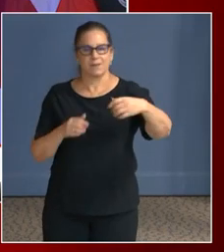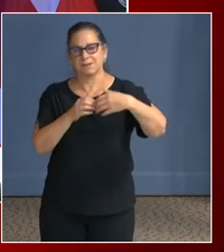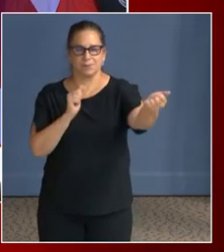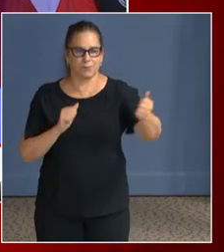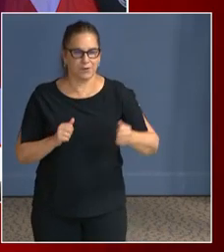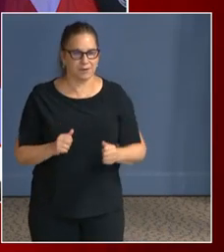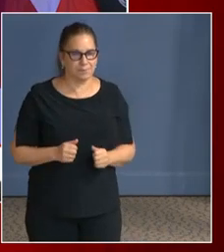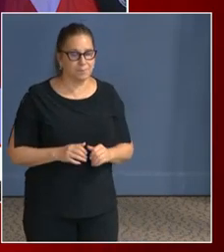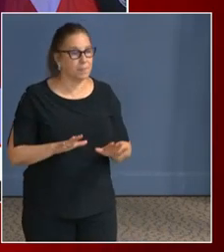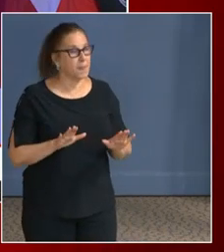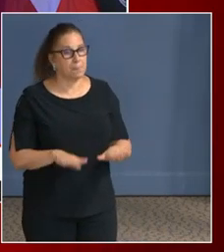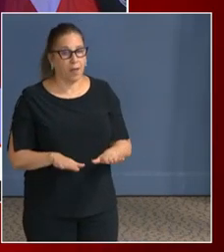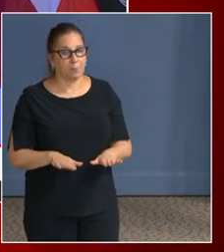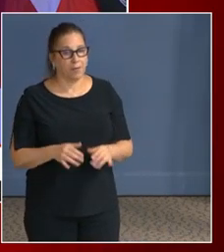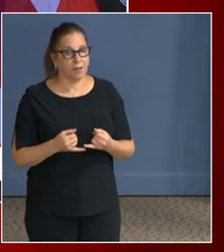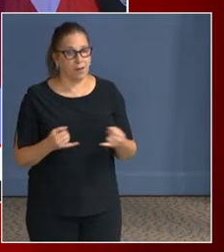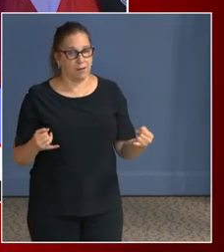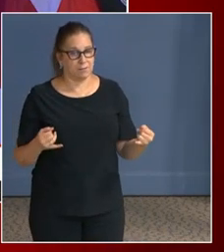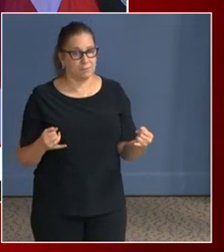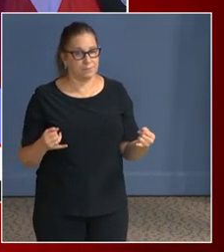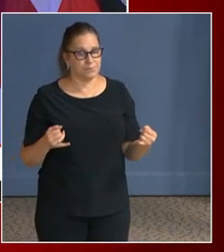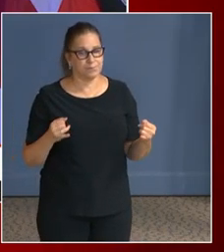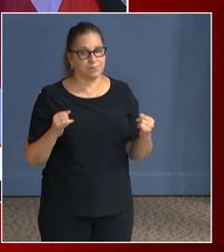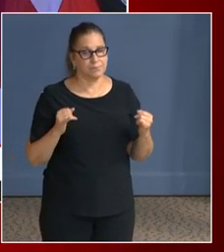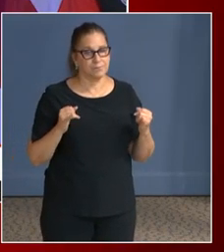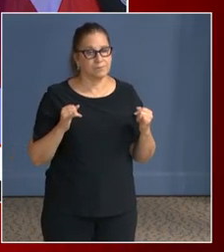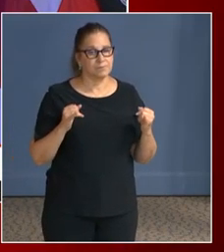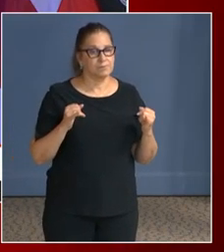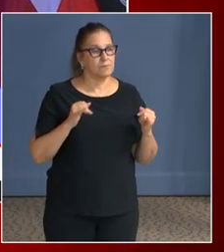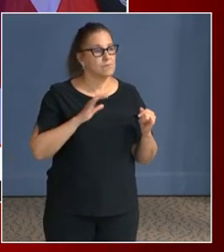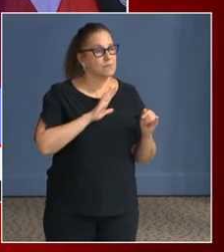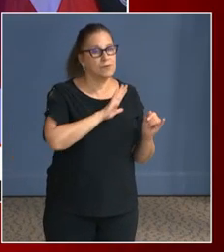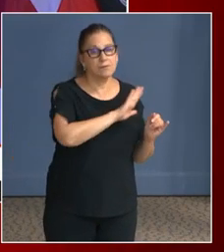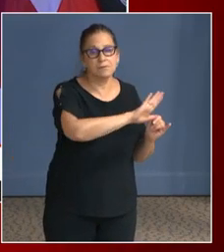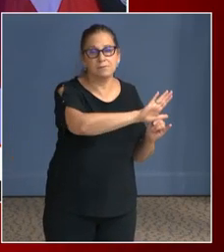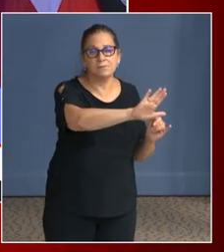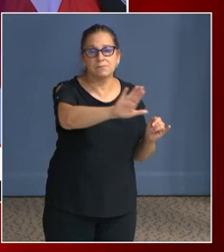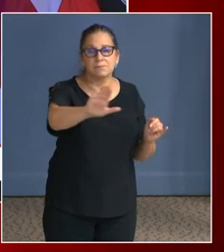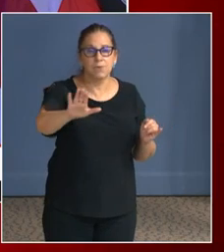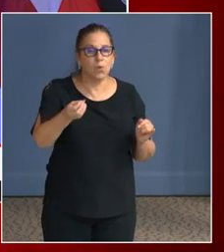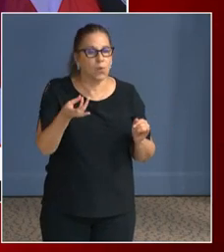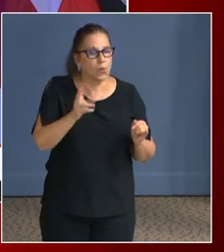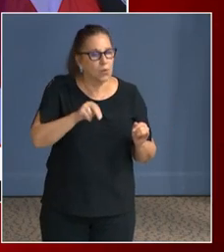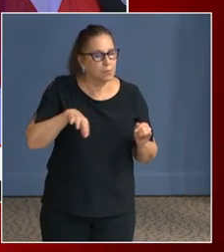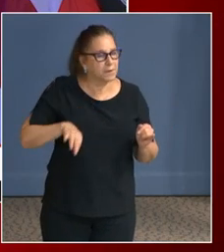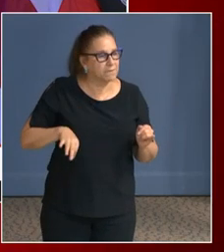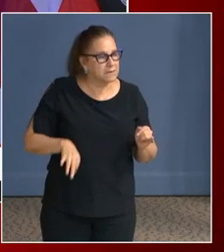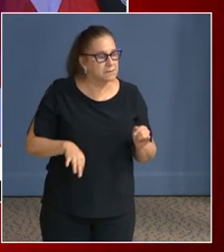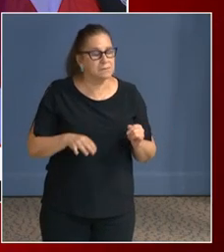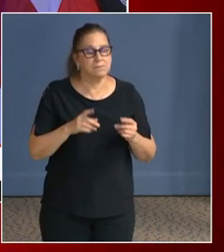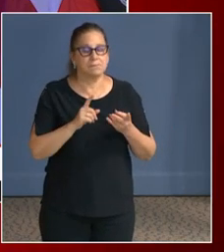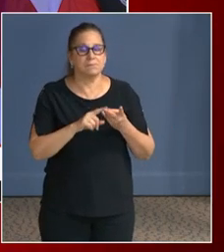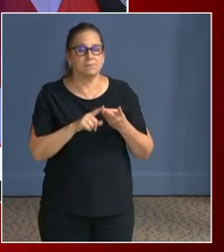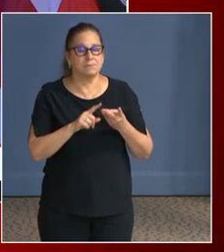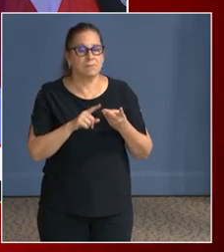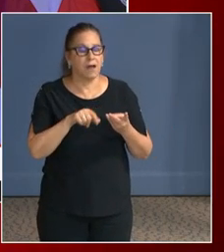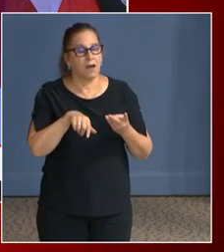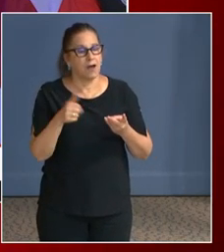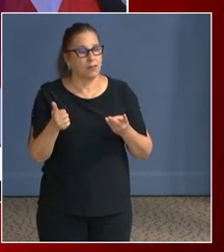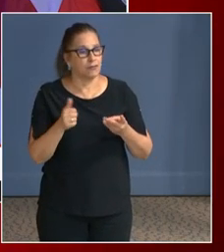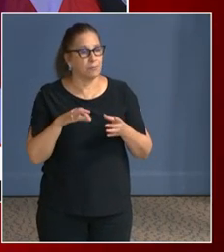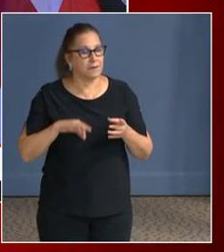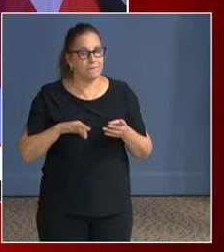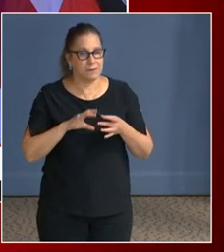people have to know about all of their benefits, especially if they're talking about COVID-related absence from